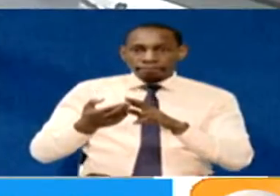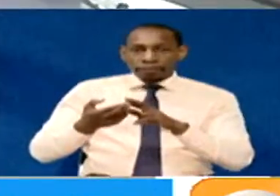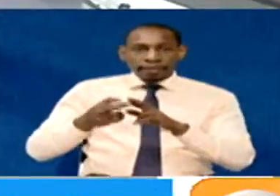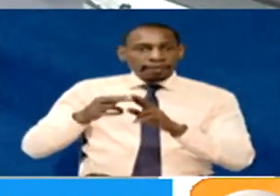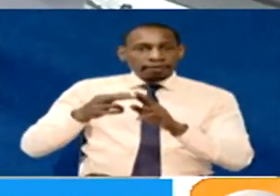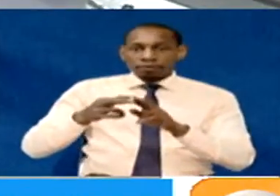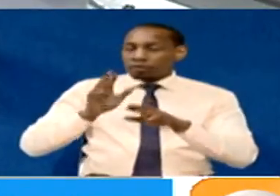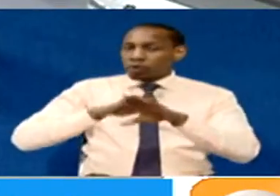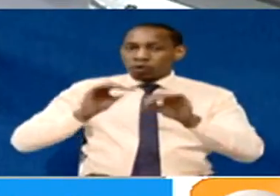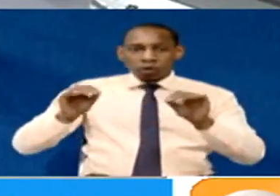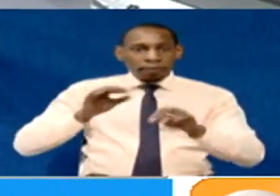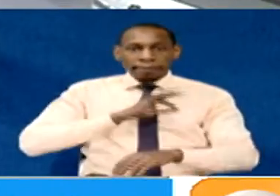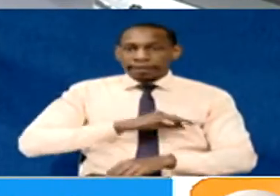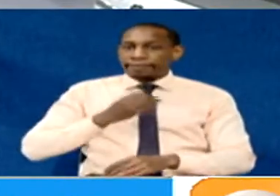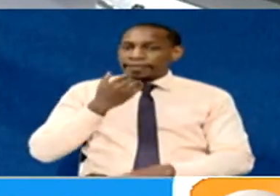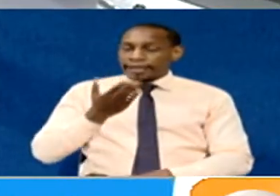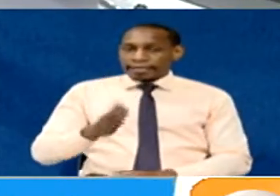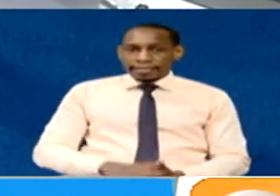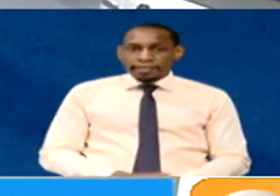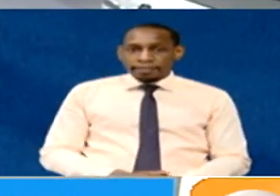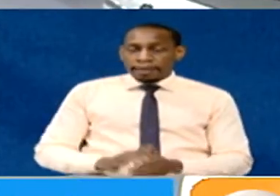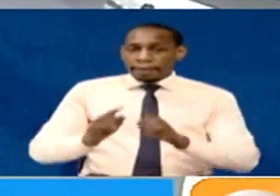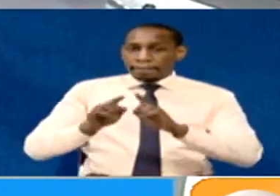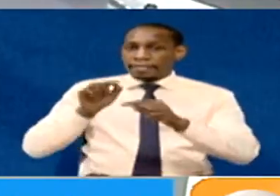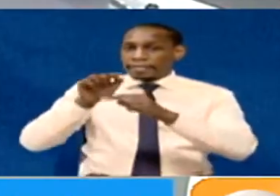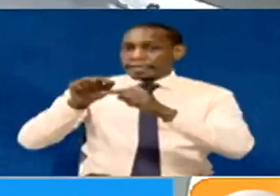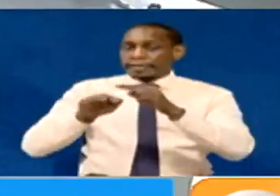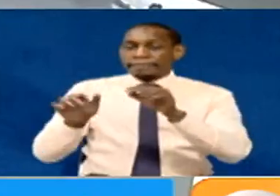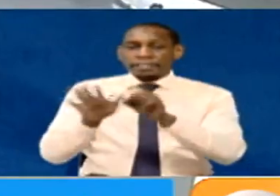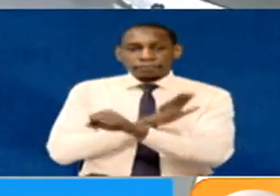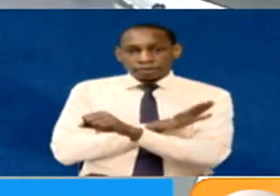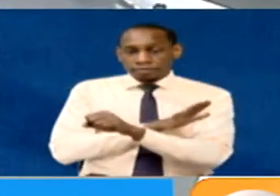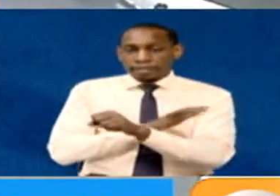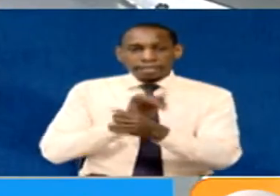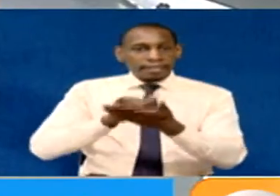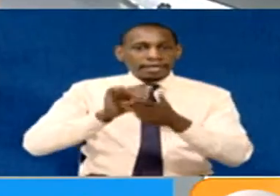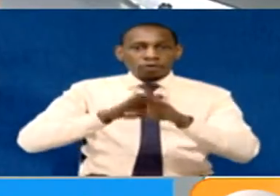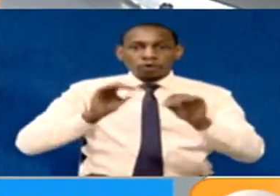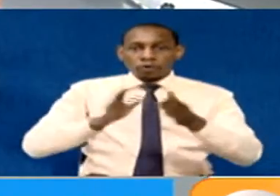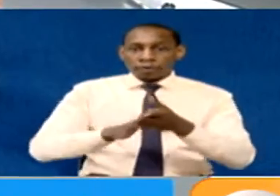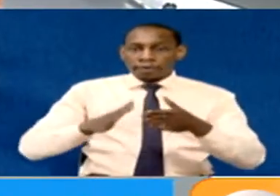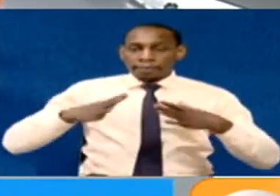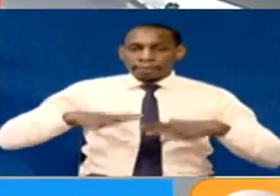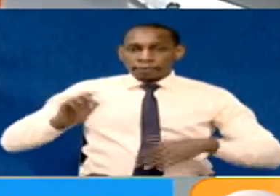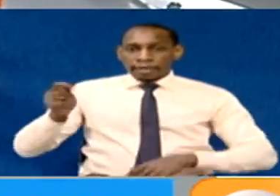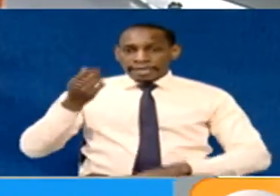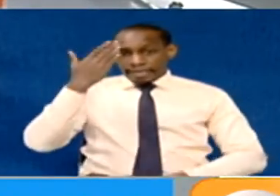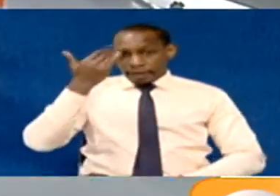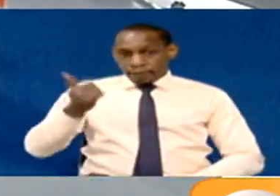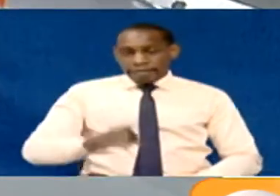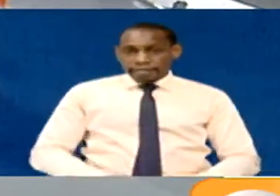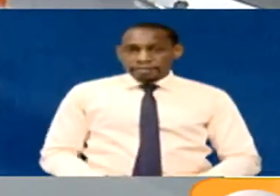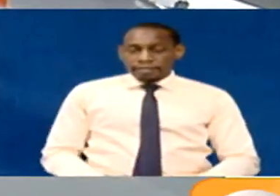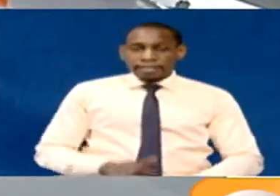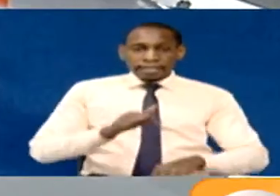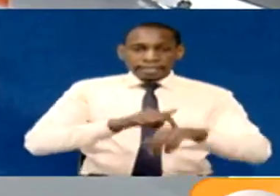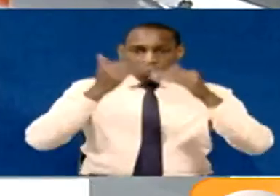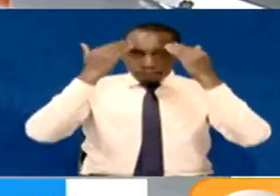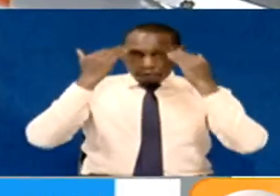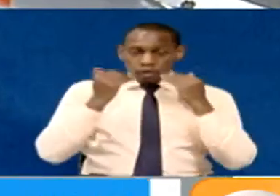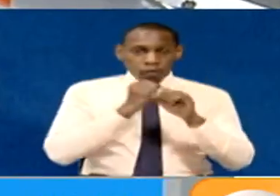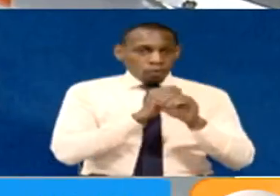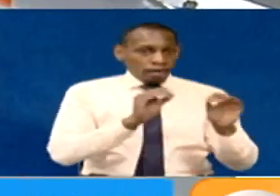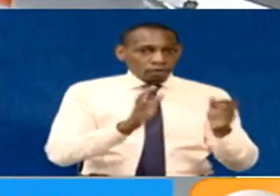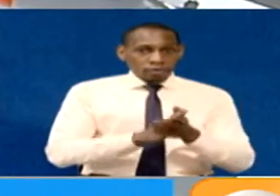forward-moving, forward-looking, but vengeful in nature, which is not good for the people of Kenya. Because if a judiciary is not